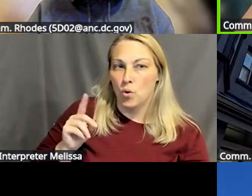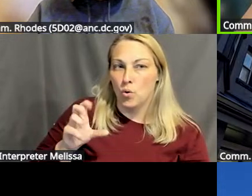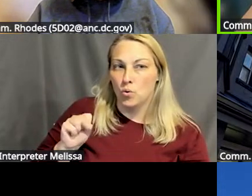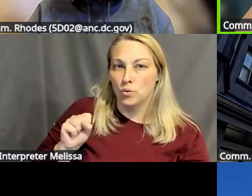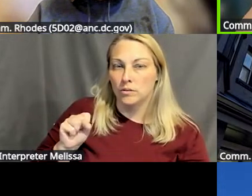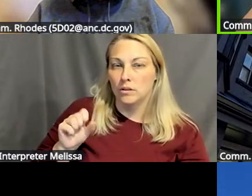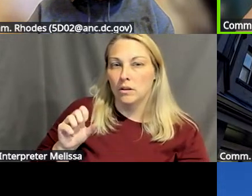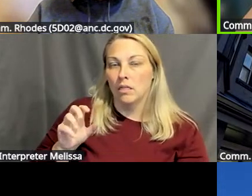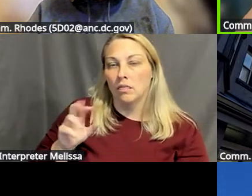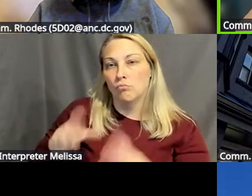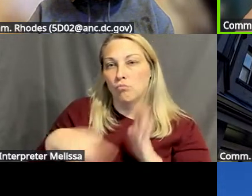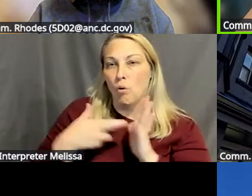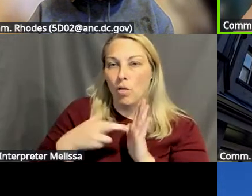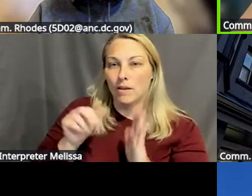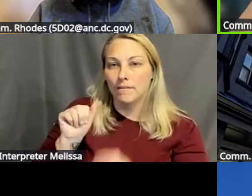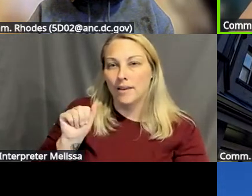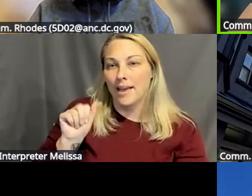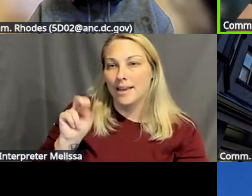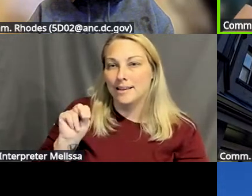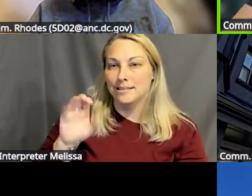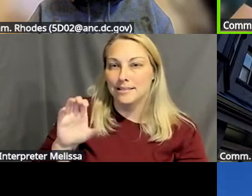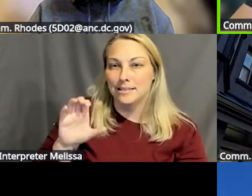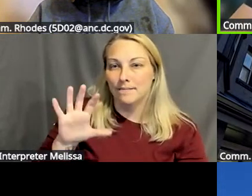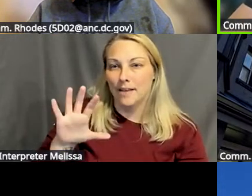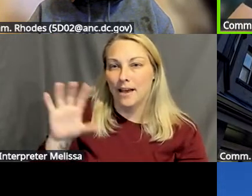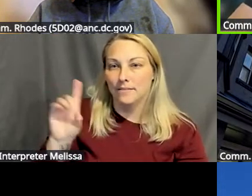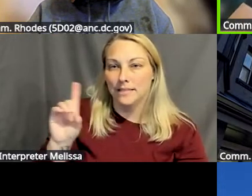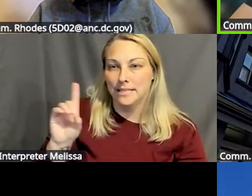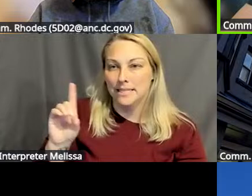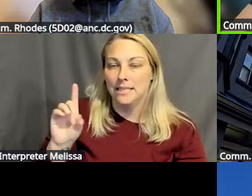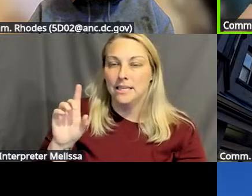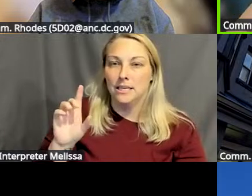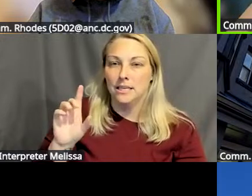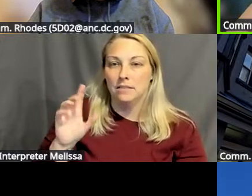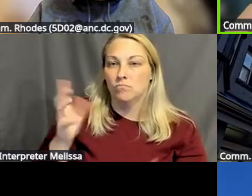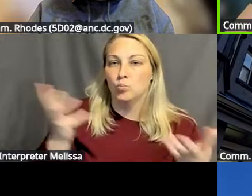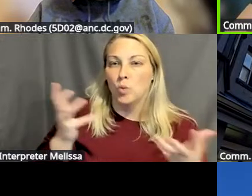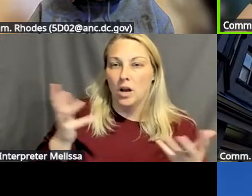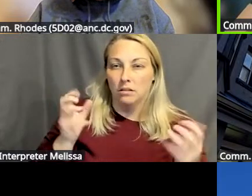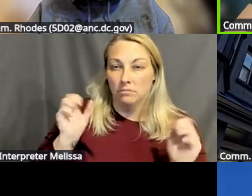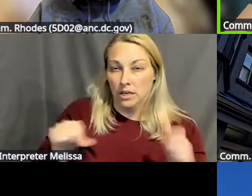this resolution that you drafted, can you just reiterate that?